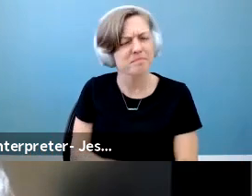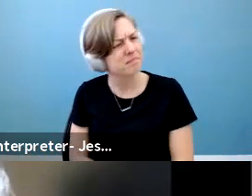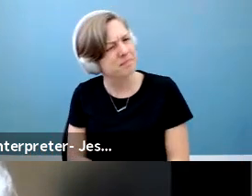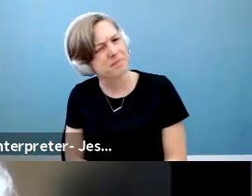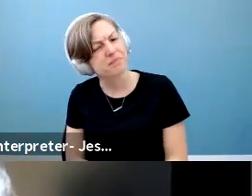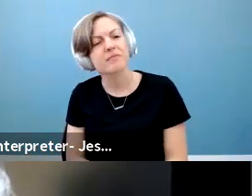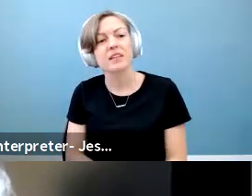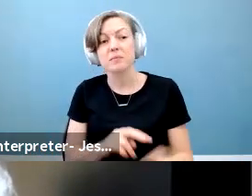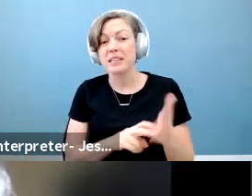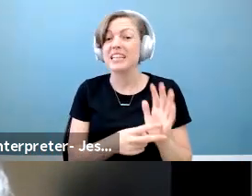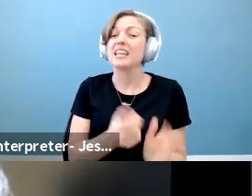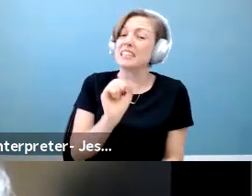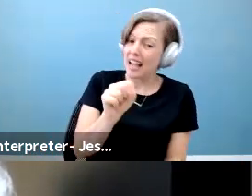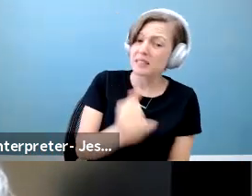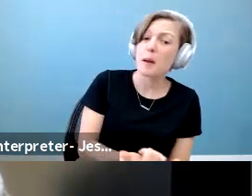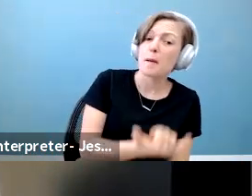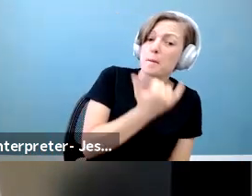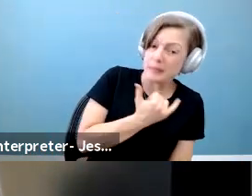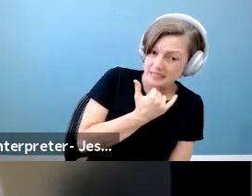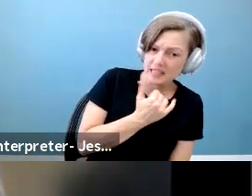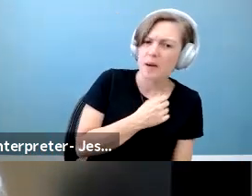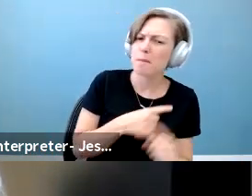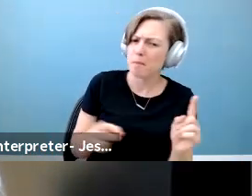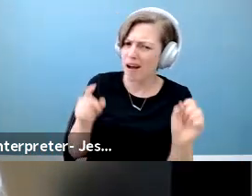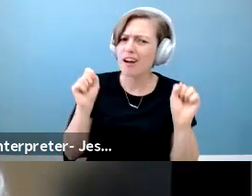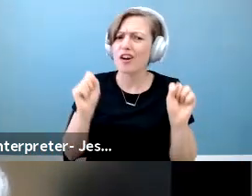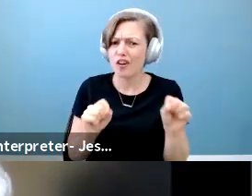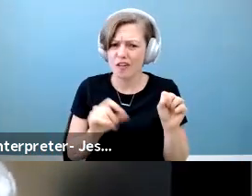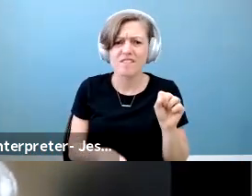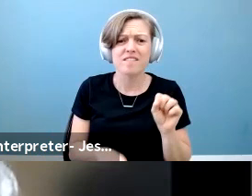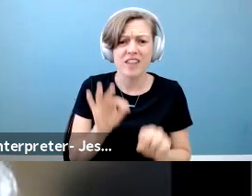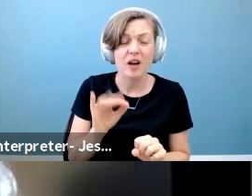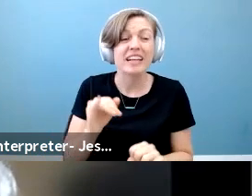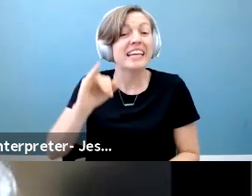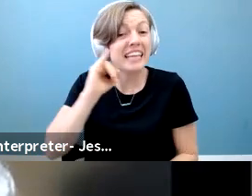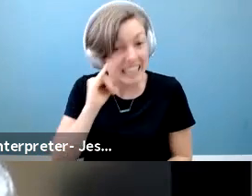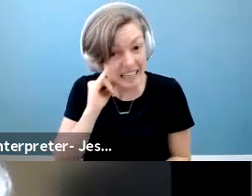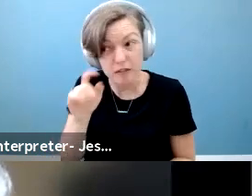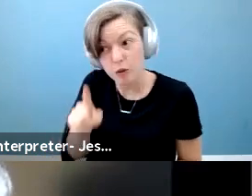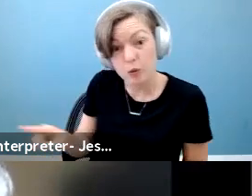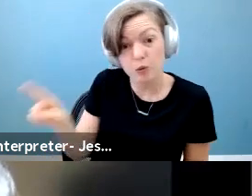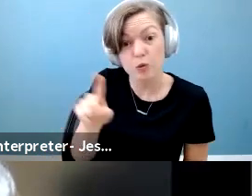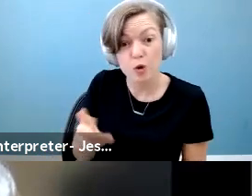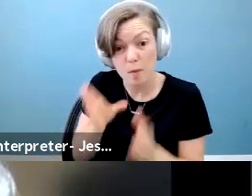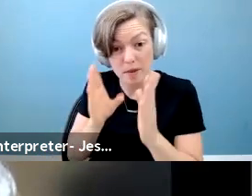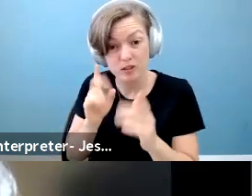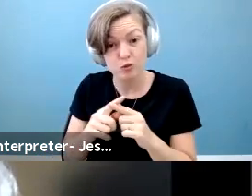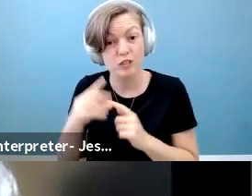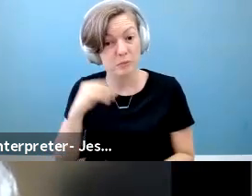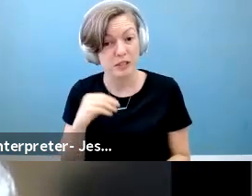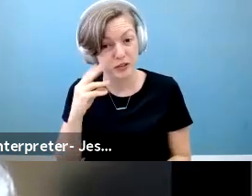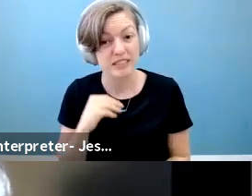was a mistake, but one that we could have found if we had paid attention to the experience of this